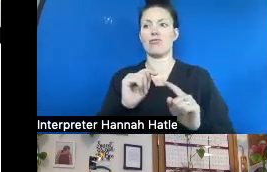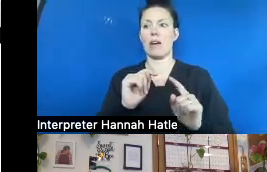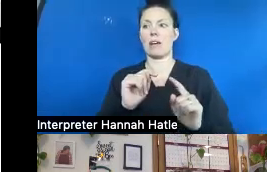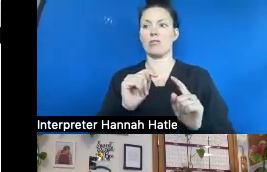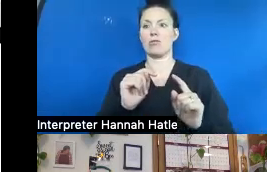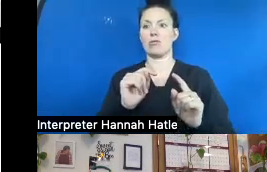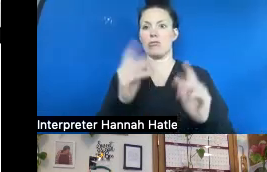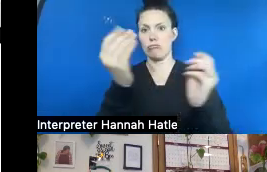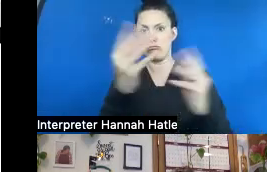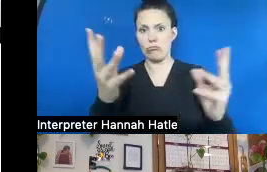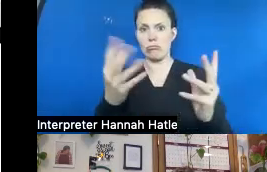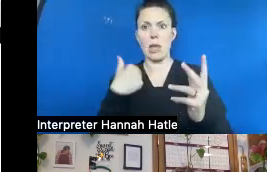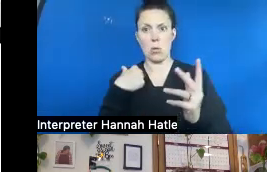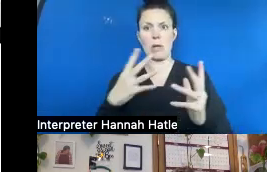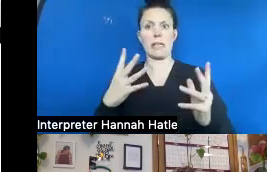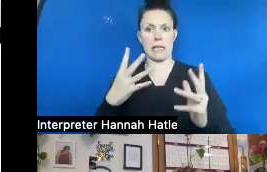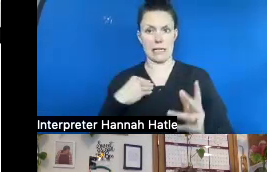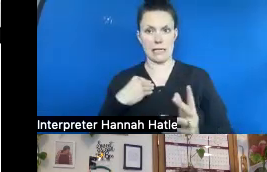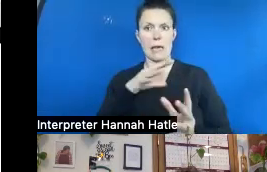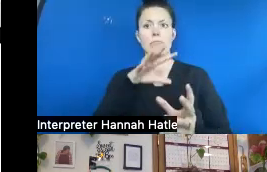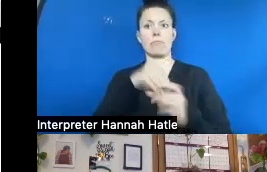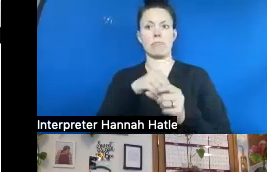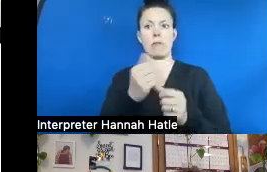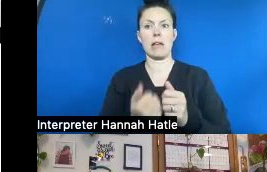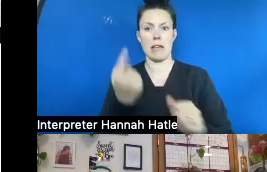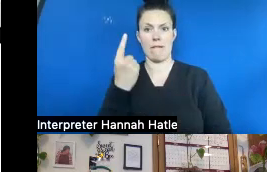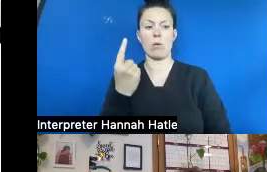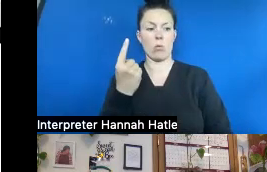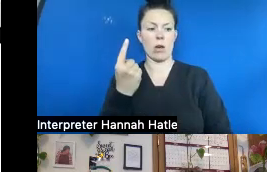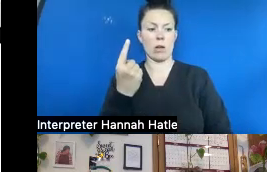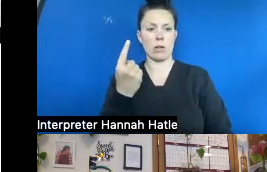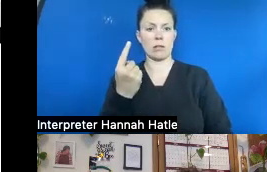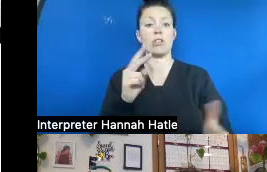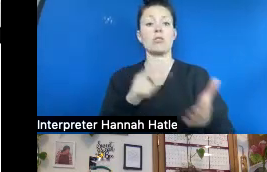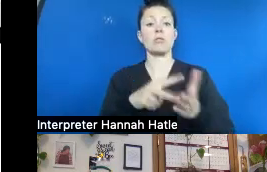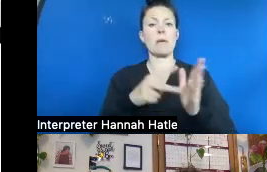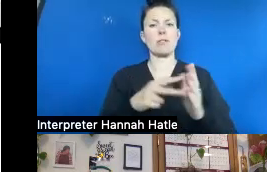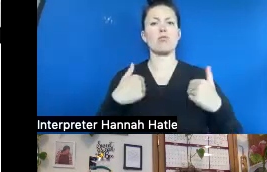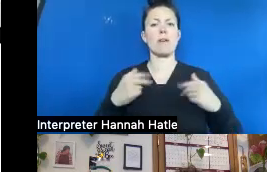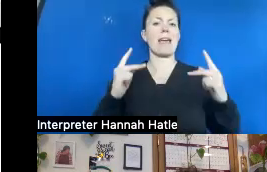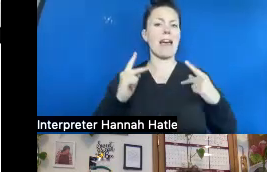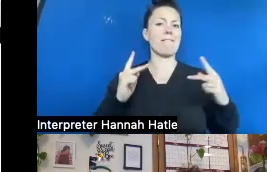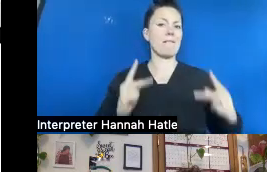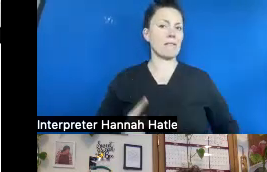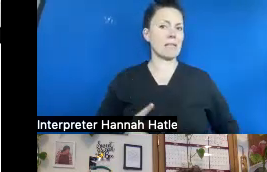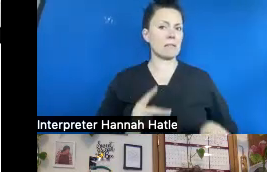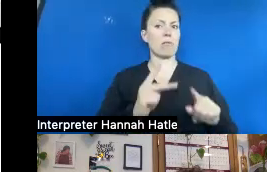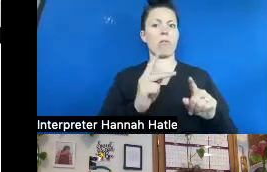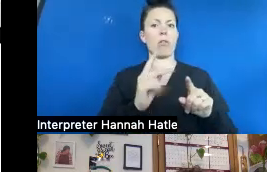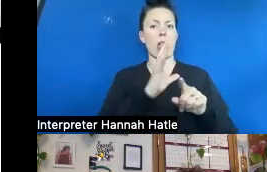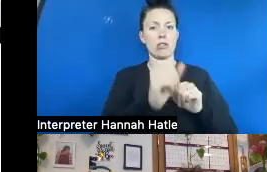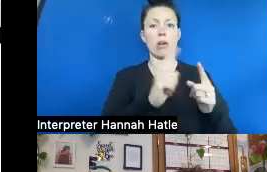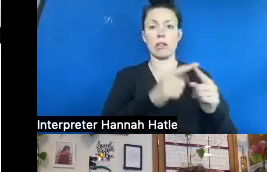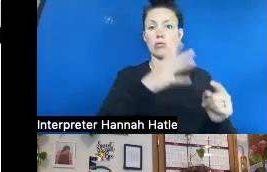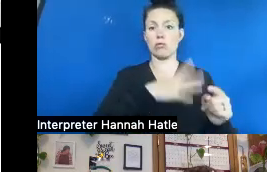of everybody. So there is the part where somebody is physically attracted to women or men or